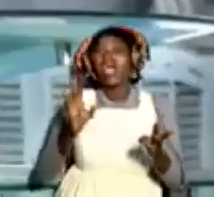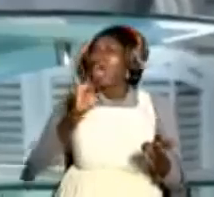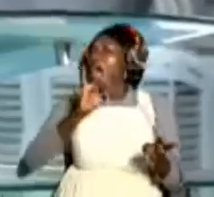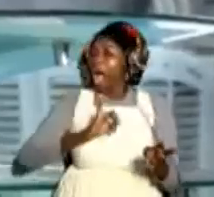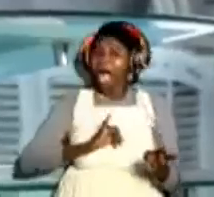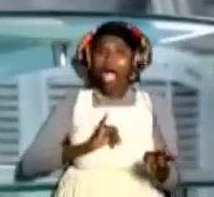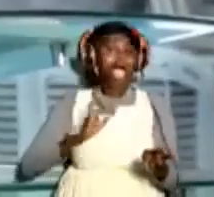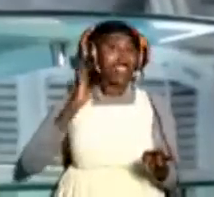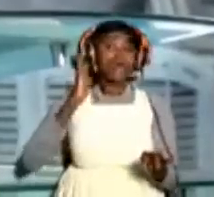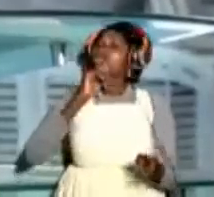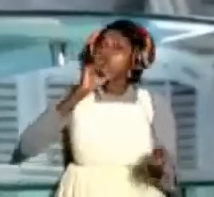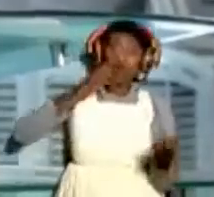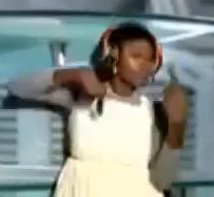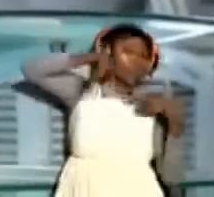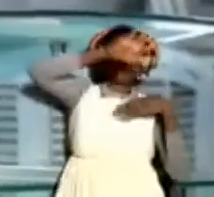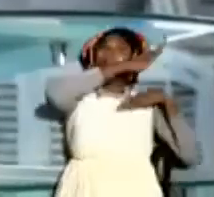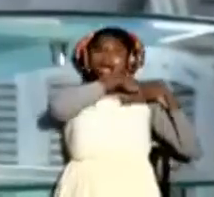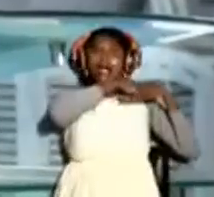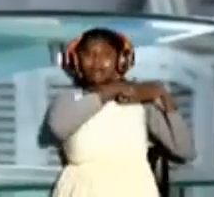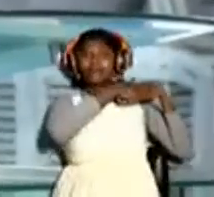And I'm not going to turn back.